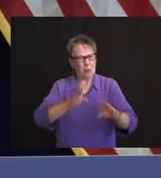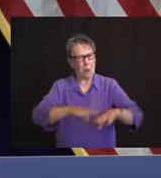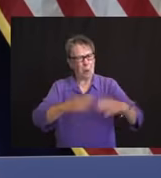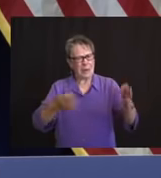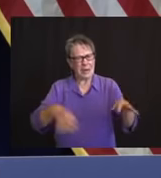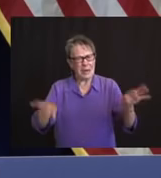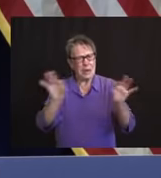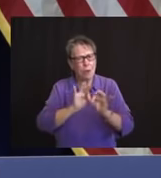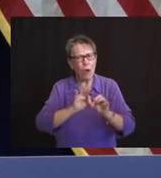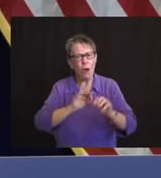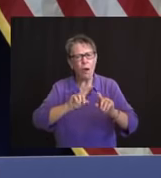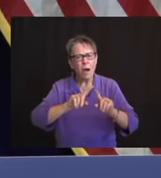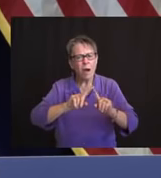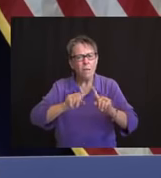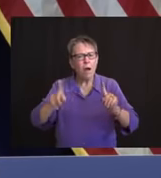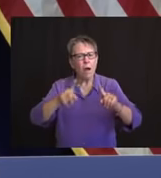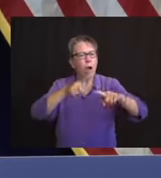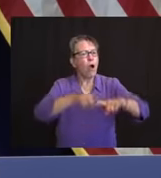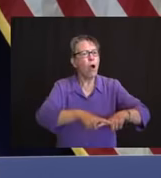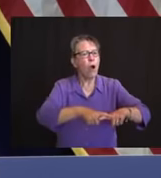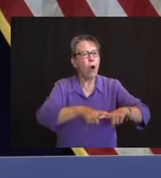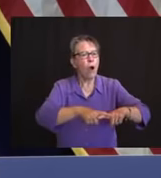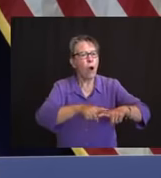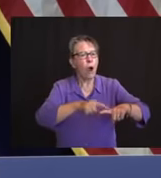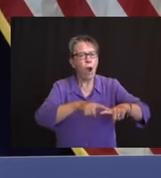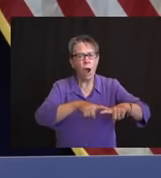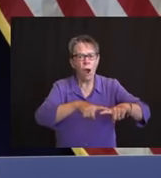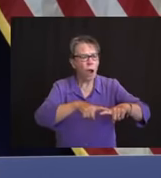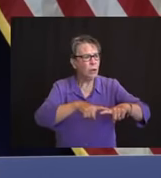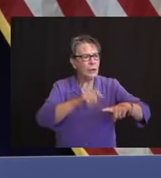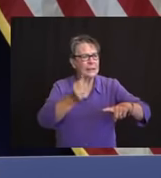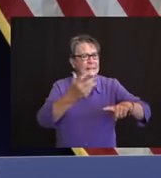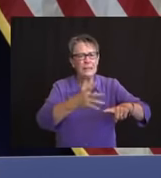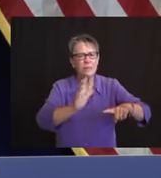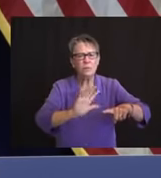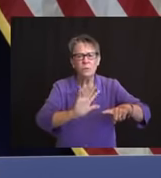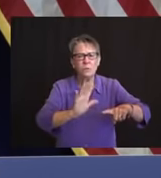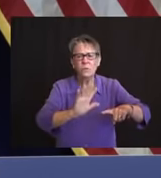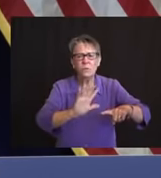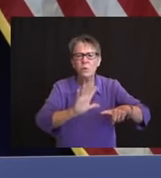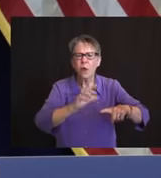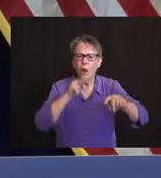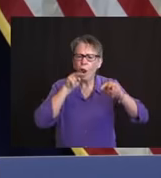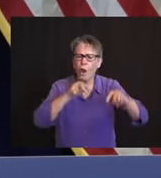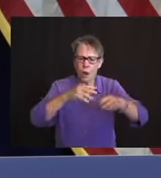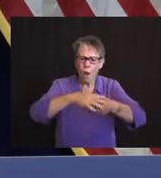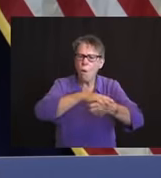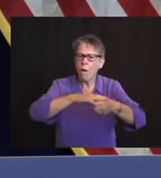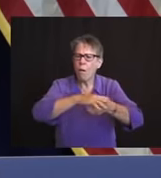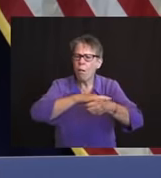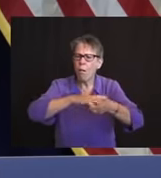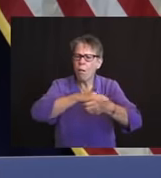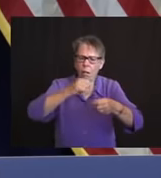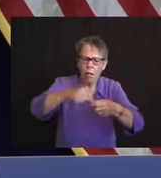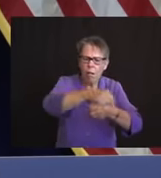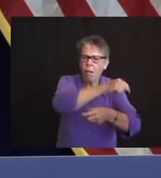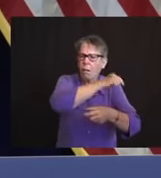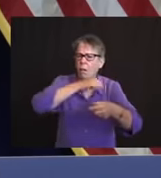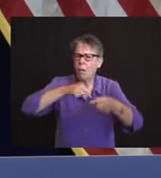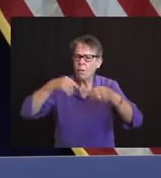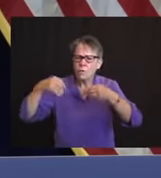and county's industry and supporting local government. The strategy of bringing everyone to the table